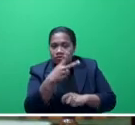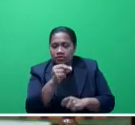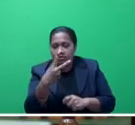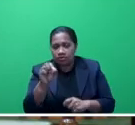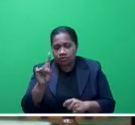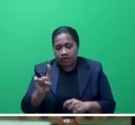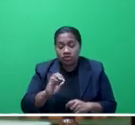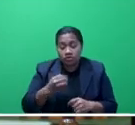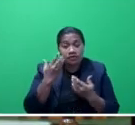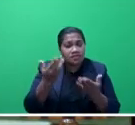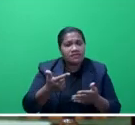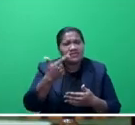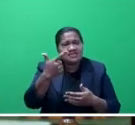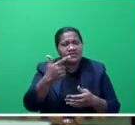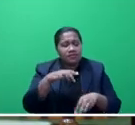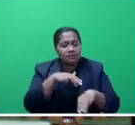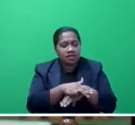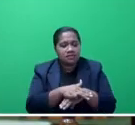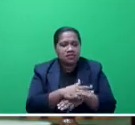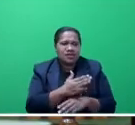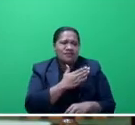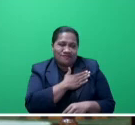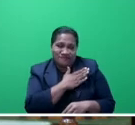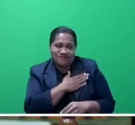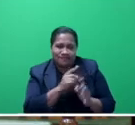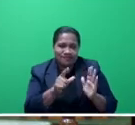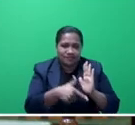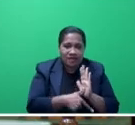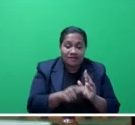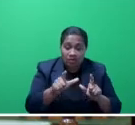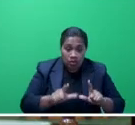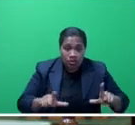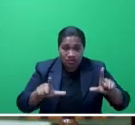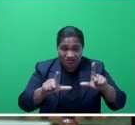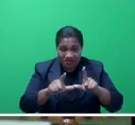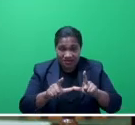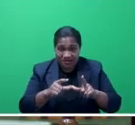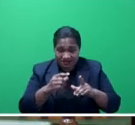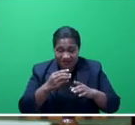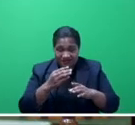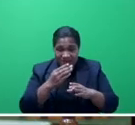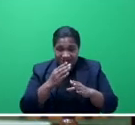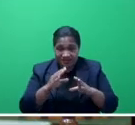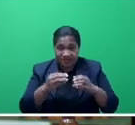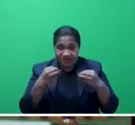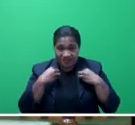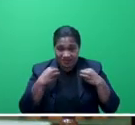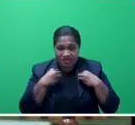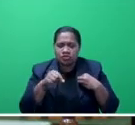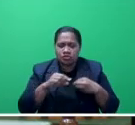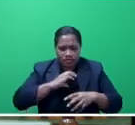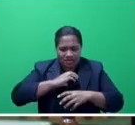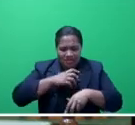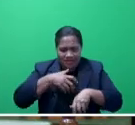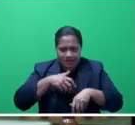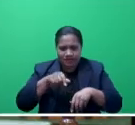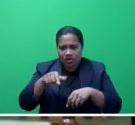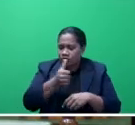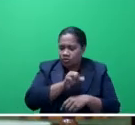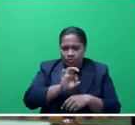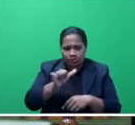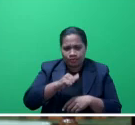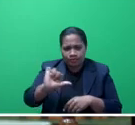transitionary grace period for local manufacturers and retailers to adapt their businesses to operations without polystyrene. The Environment